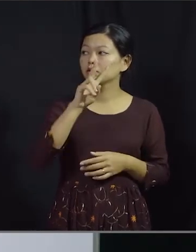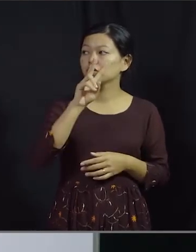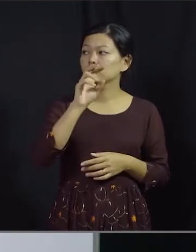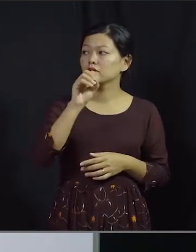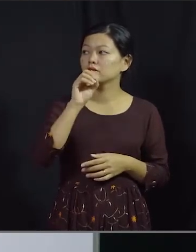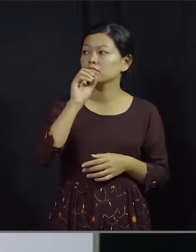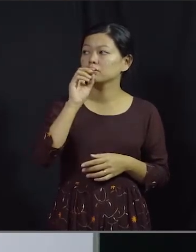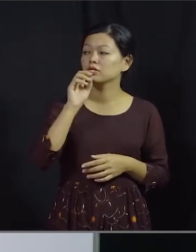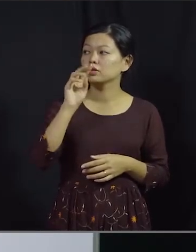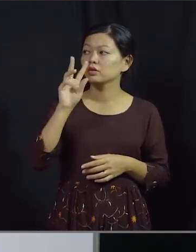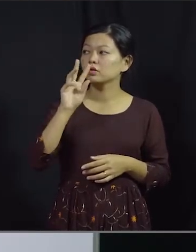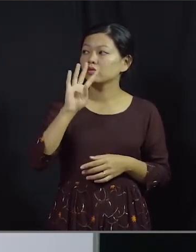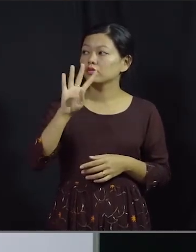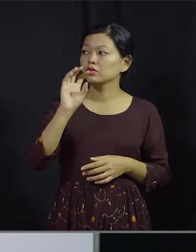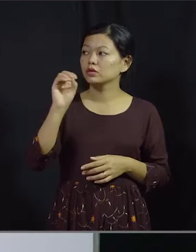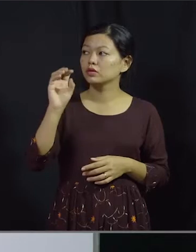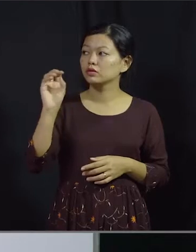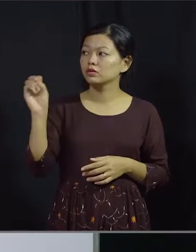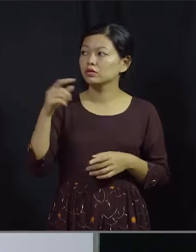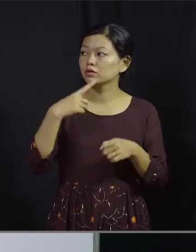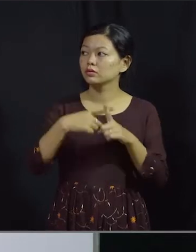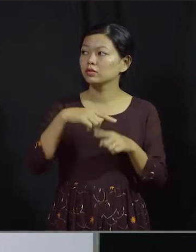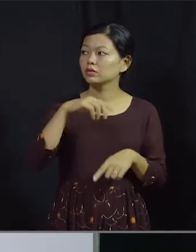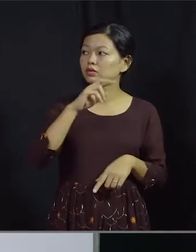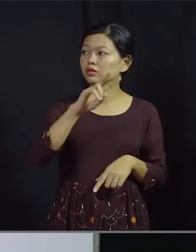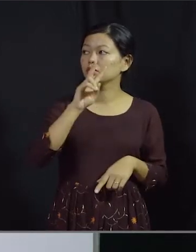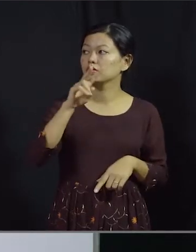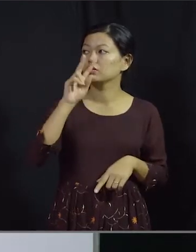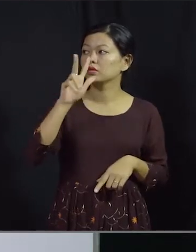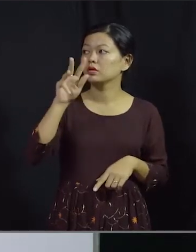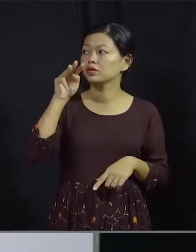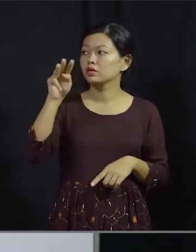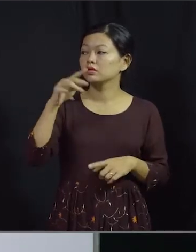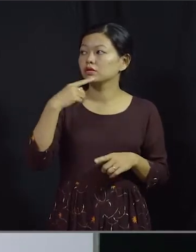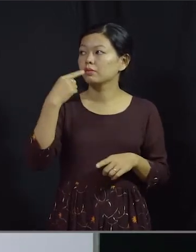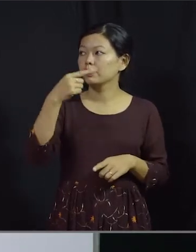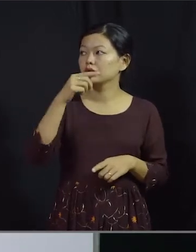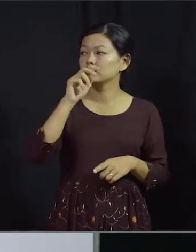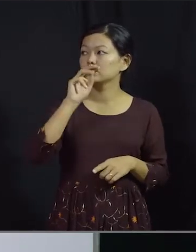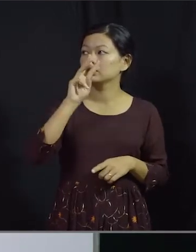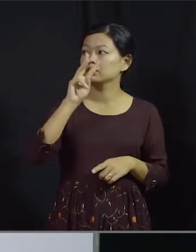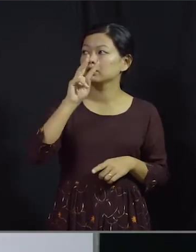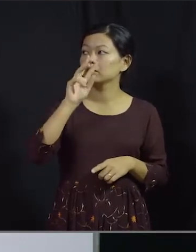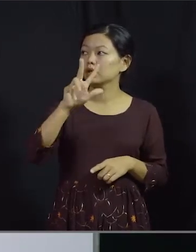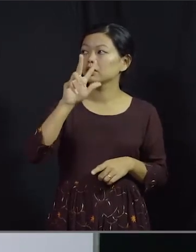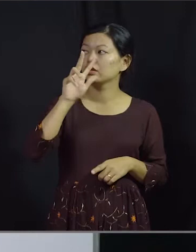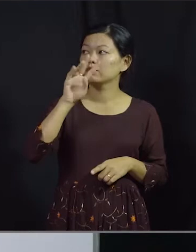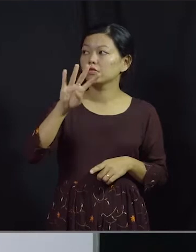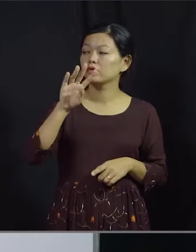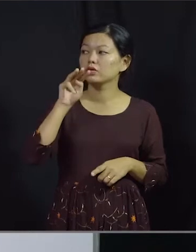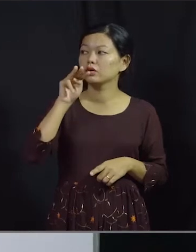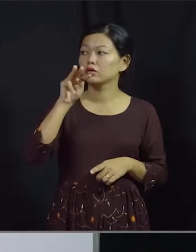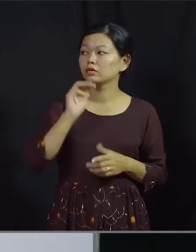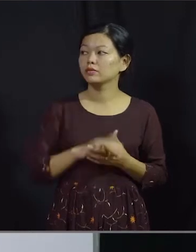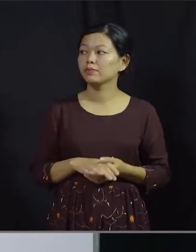2,28,000 minus 84,000. We are deducting this 84,000 because there was a loss. So